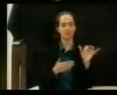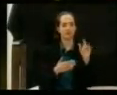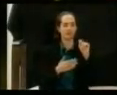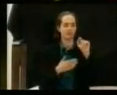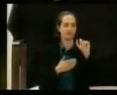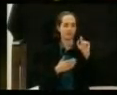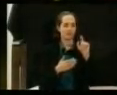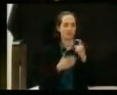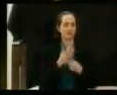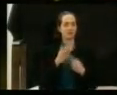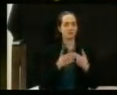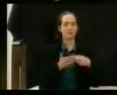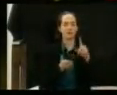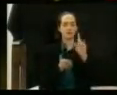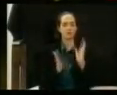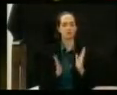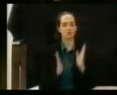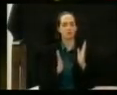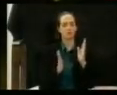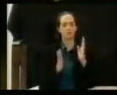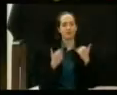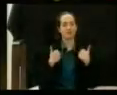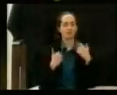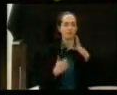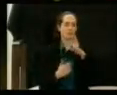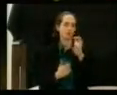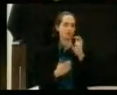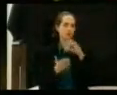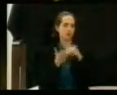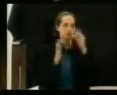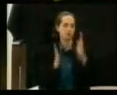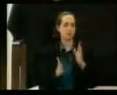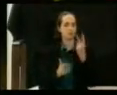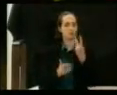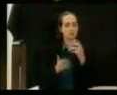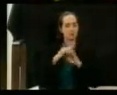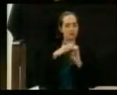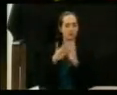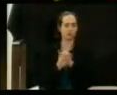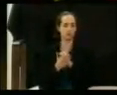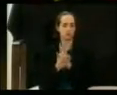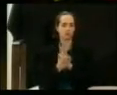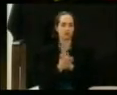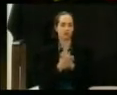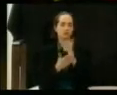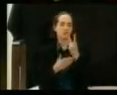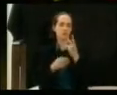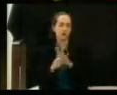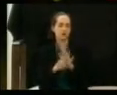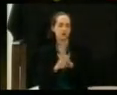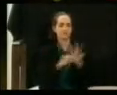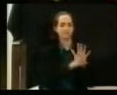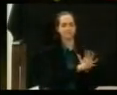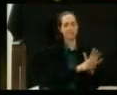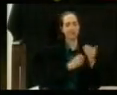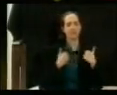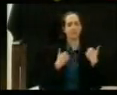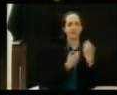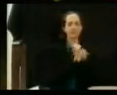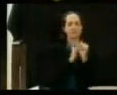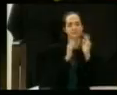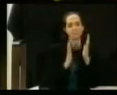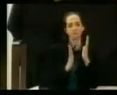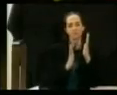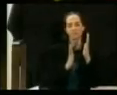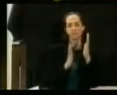1,200 students in 4 elementary schools in 2 school zones will be in a safer environment. The cost of maintaining